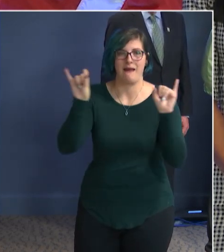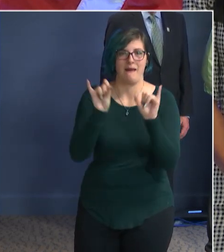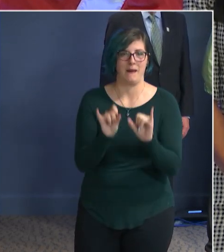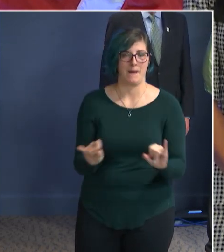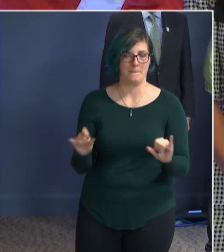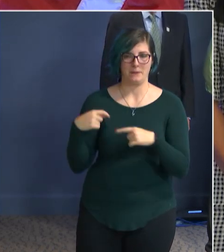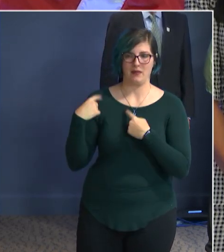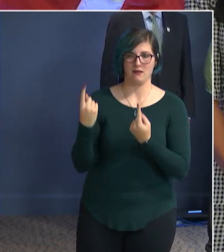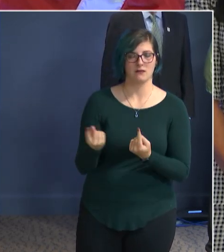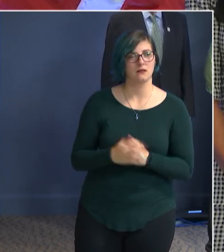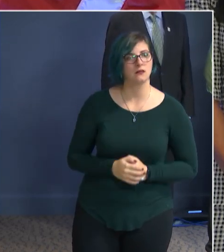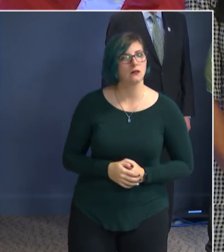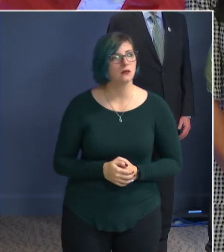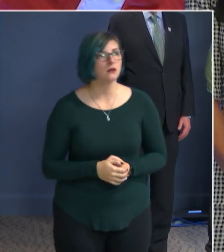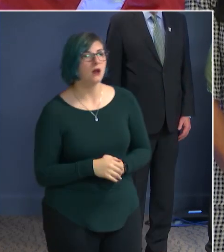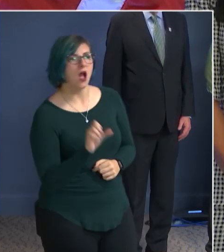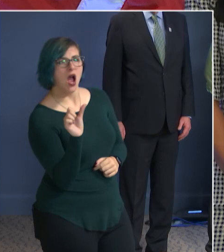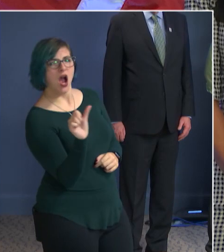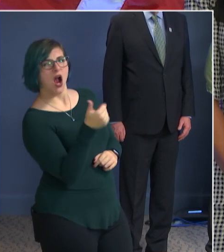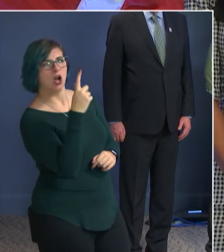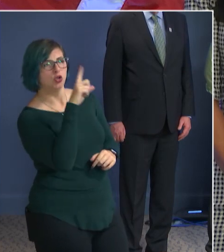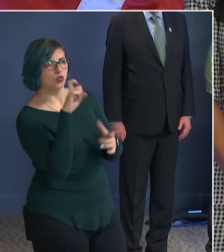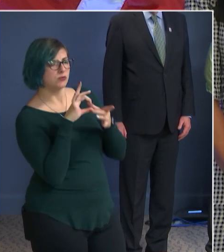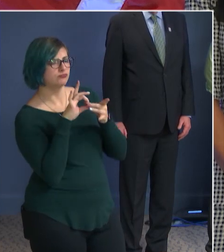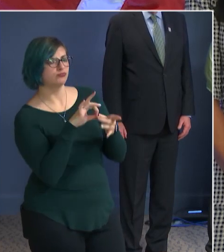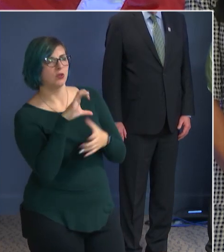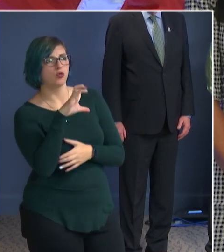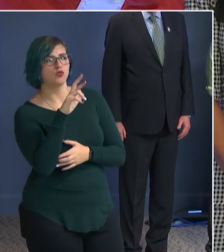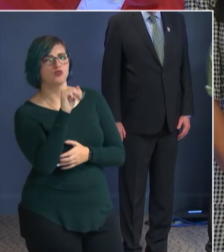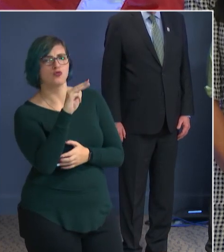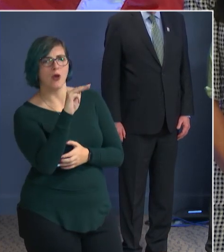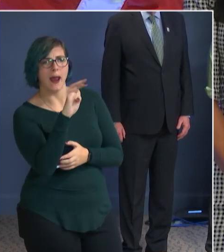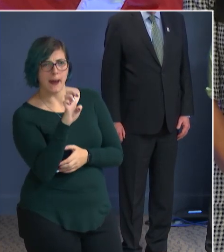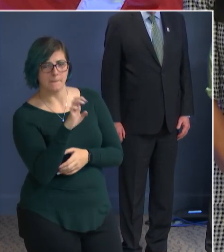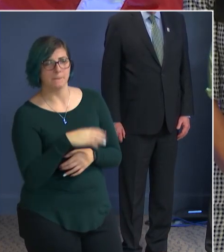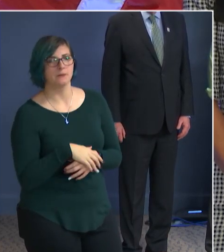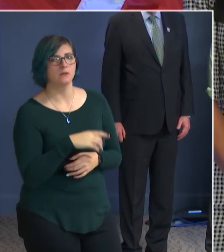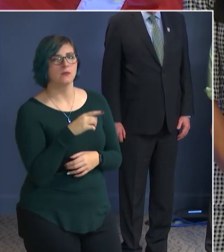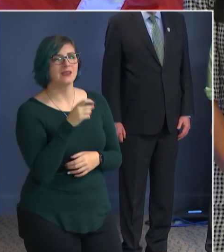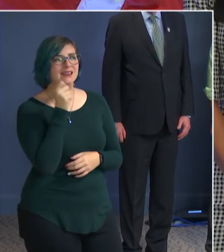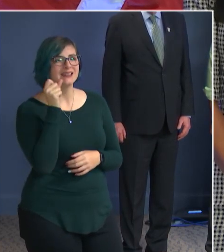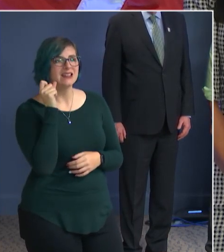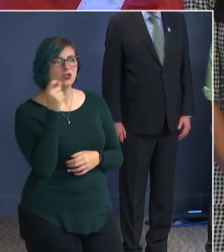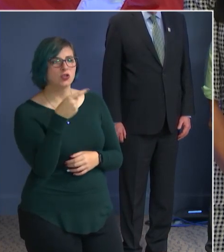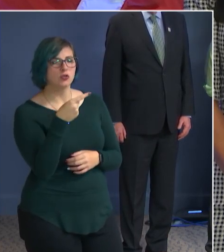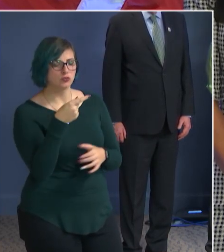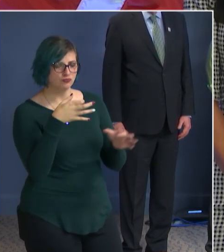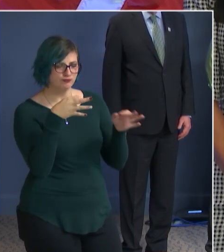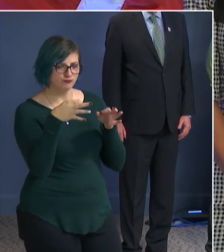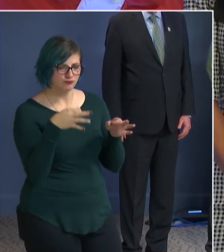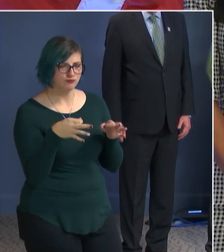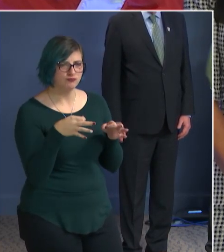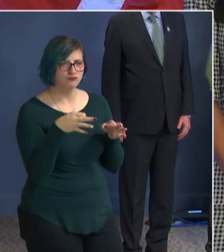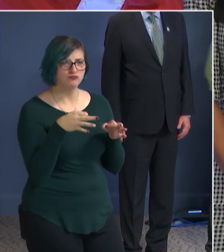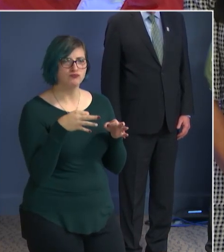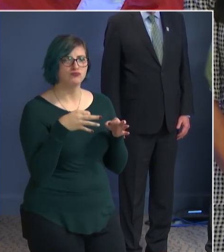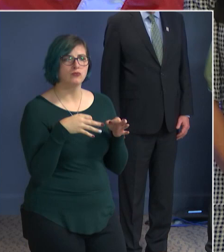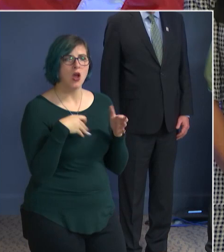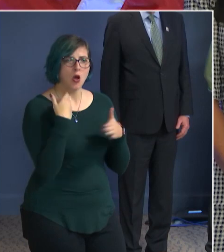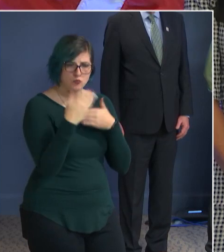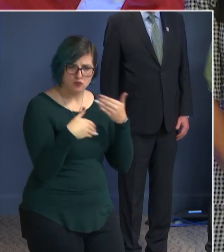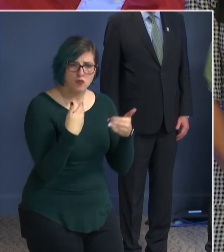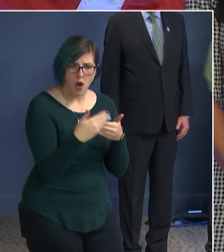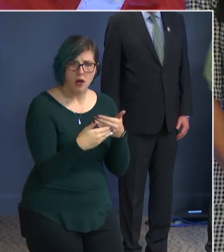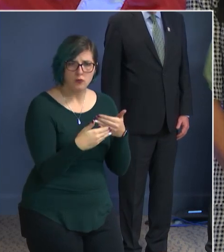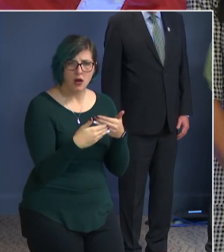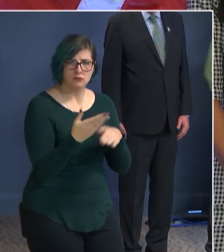Yes. Mayor, another question about crime. You used the term yesterday, you spoke a little bit about the progress you feel has been made. I think the